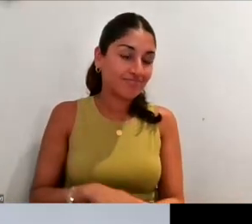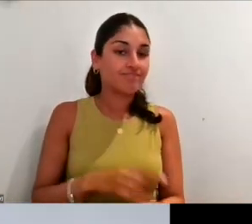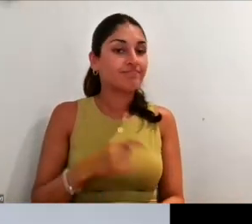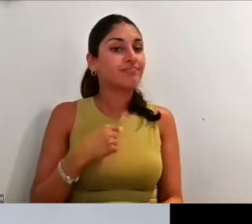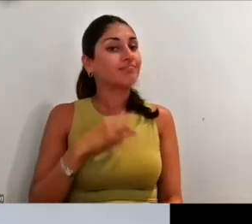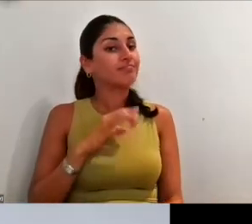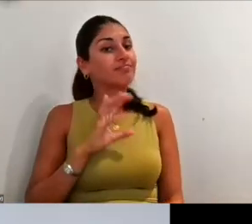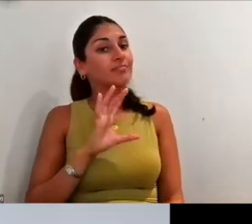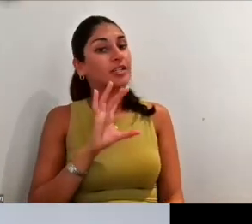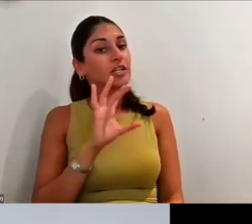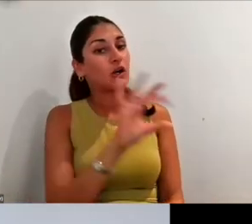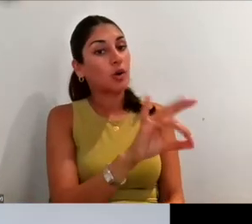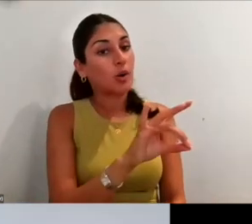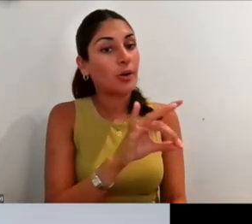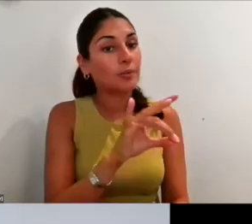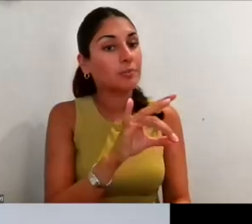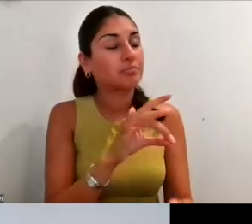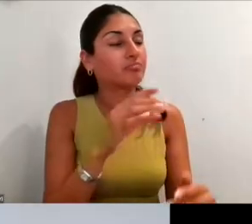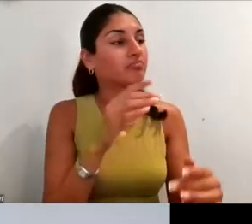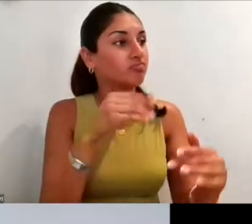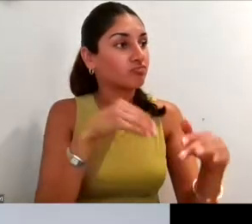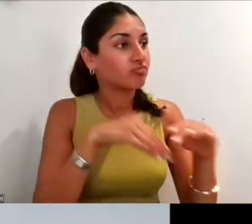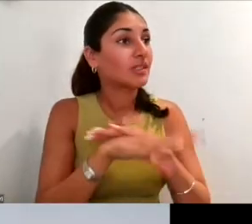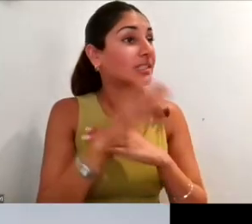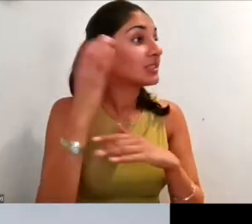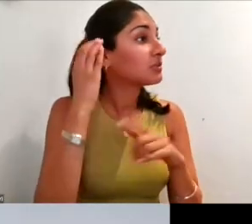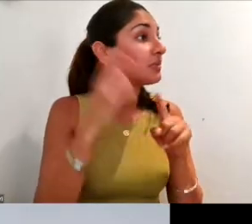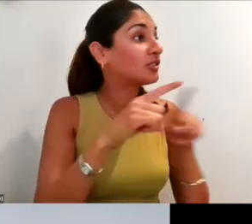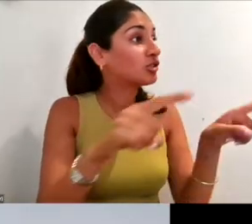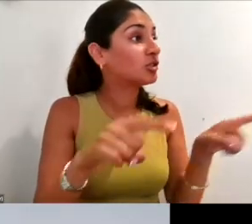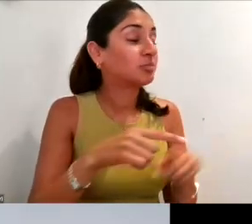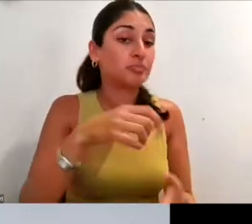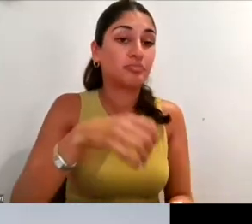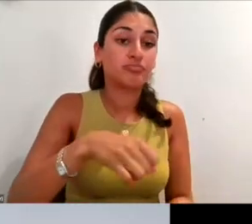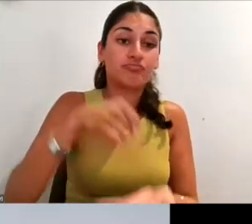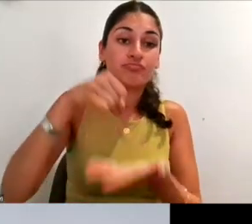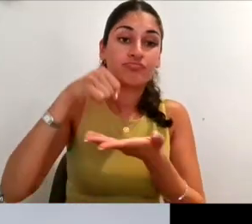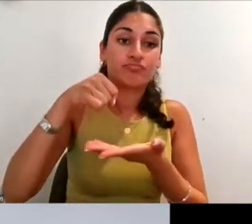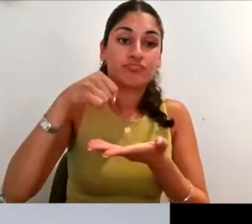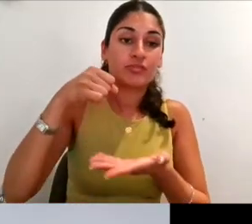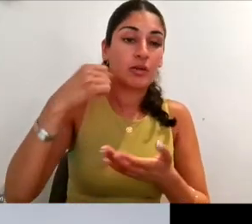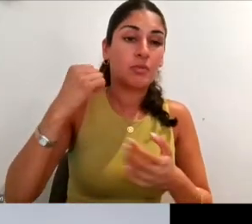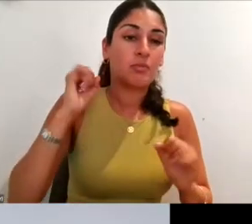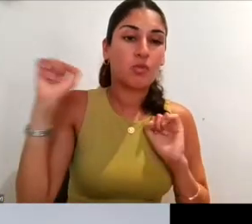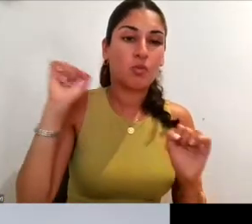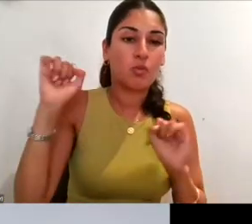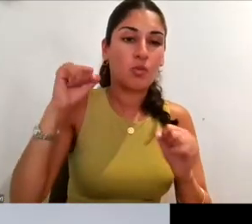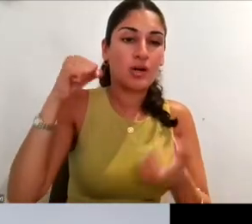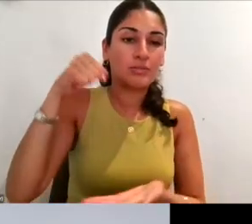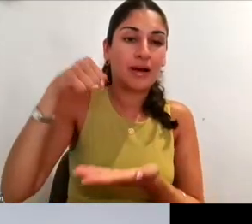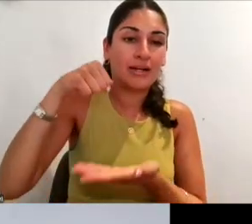grab my toiletries to shower. Of course, there is no aircon here. It is a sticky, wet furnace.